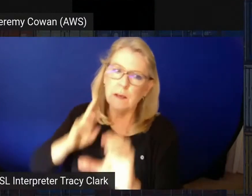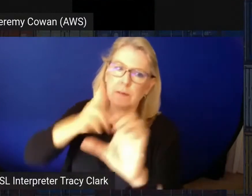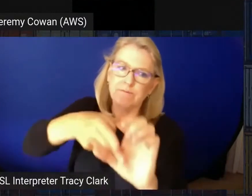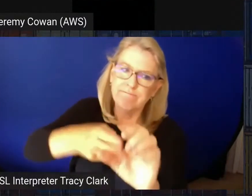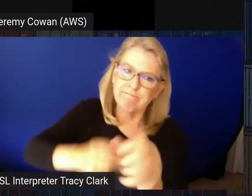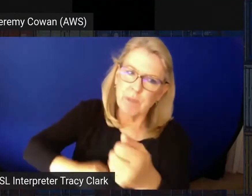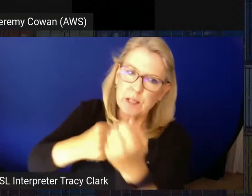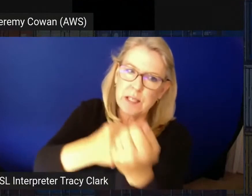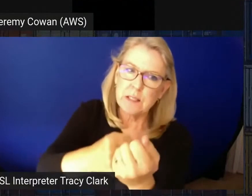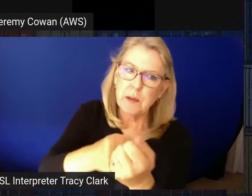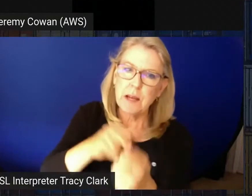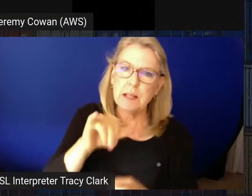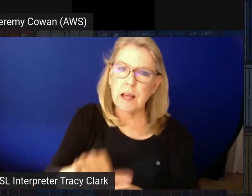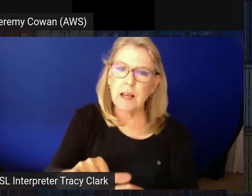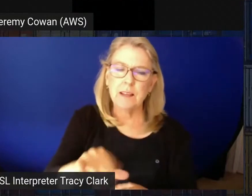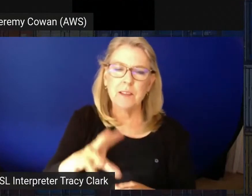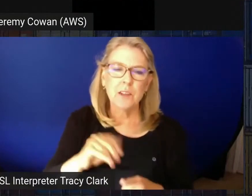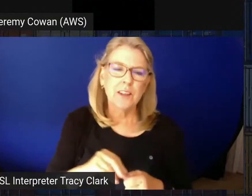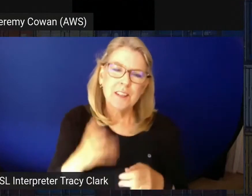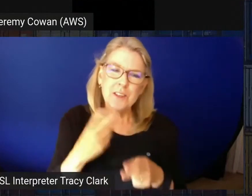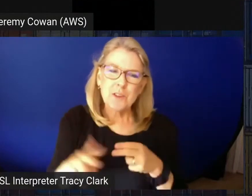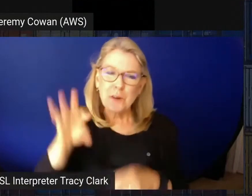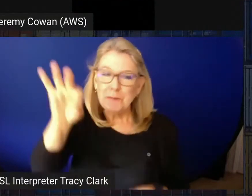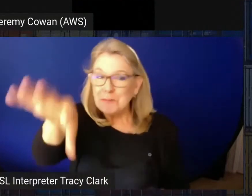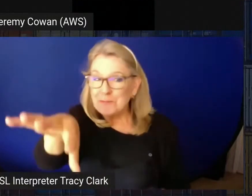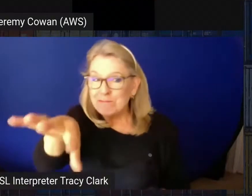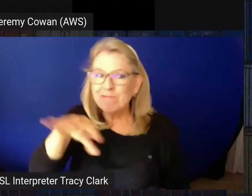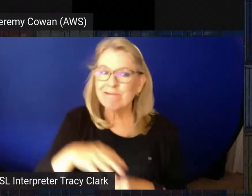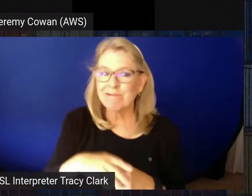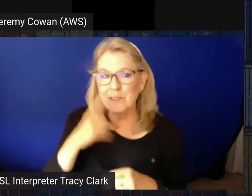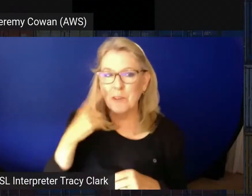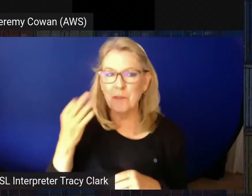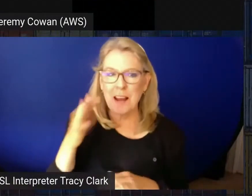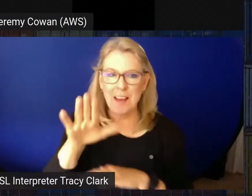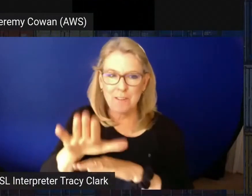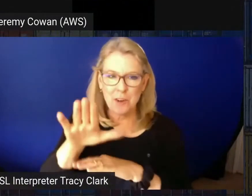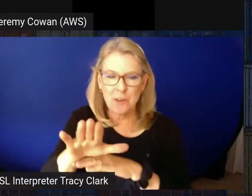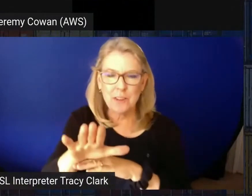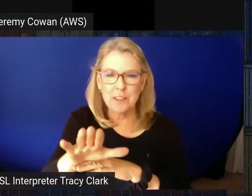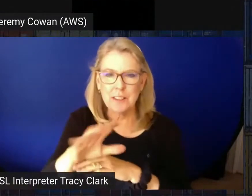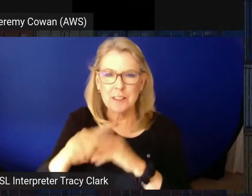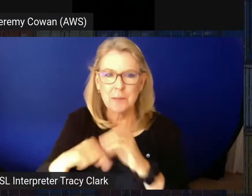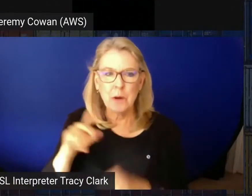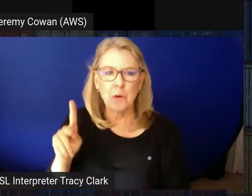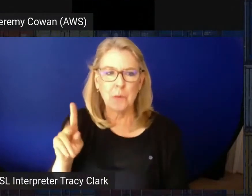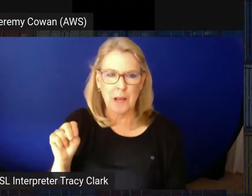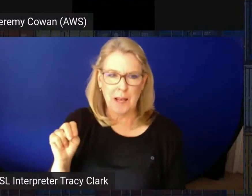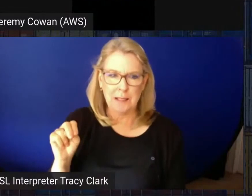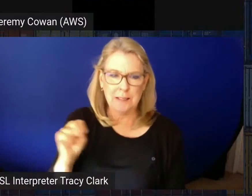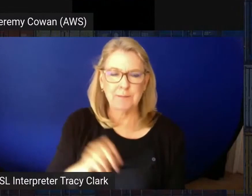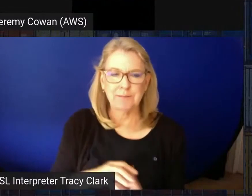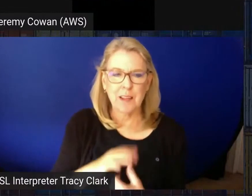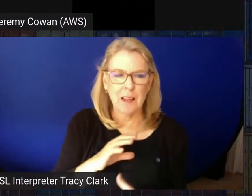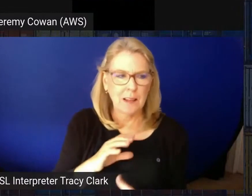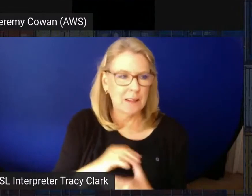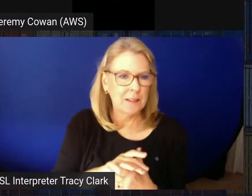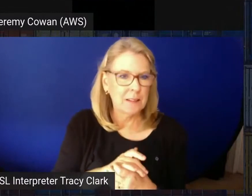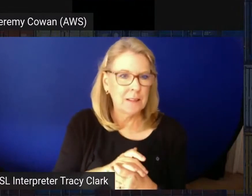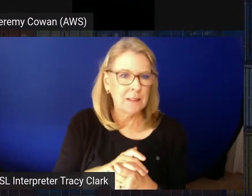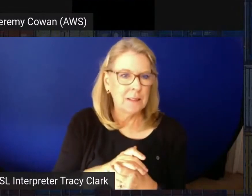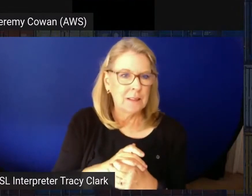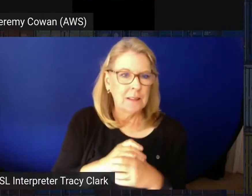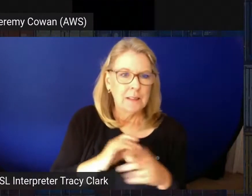that on Friday afternoon, the Hitchhiker's Guide to Kubernetes Vulnerabilities. Thanks, Rob.